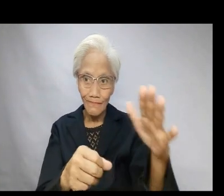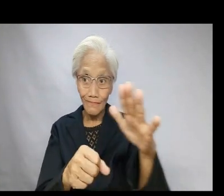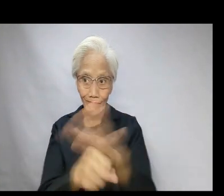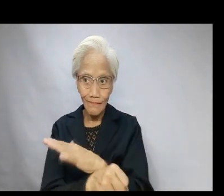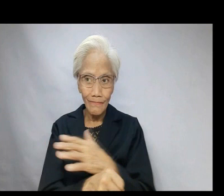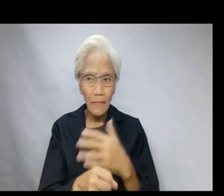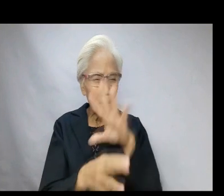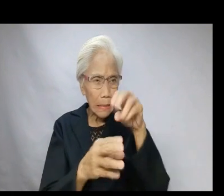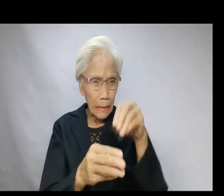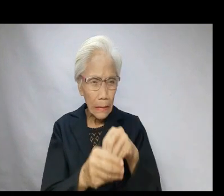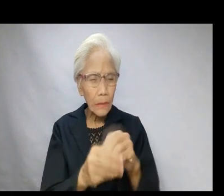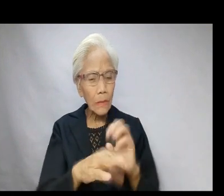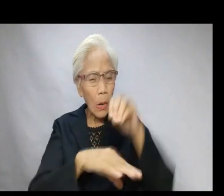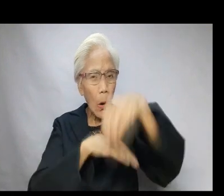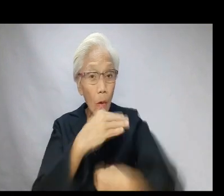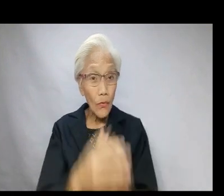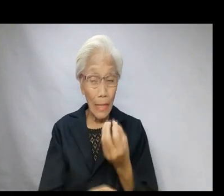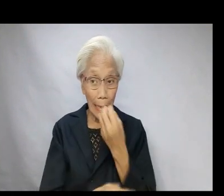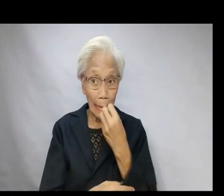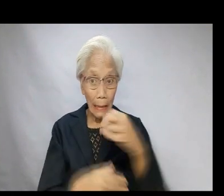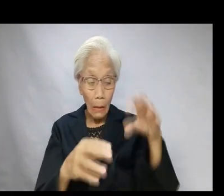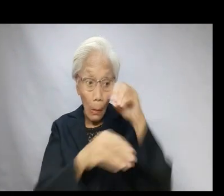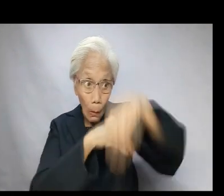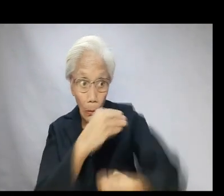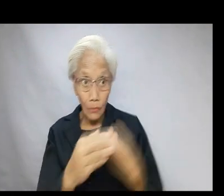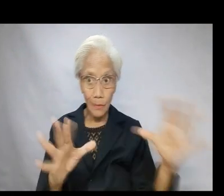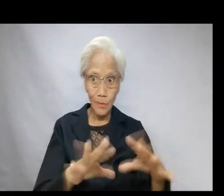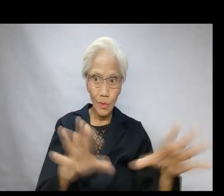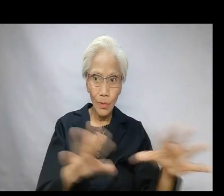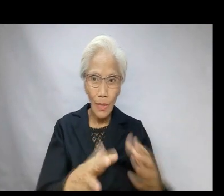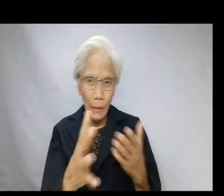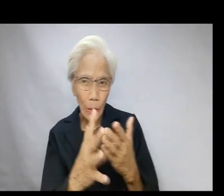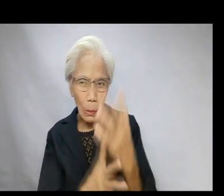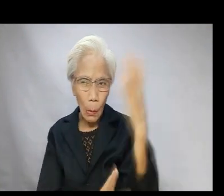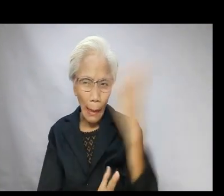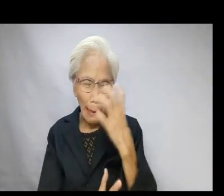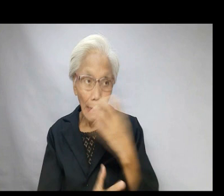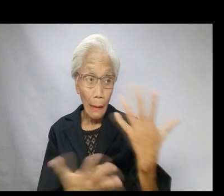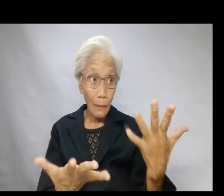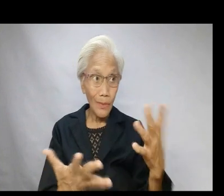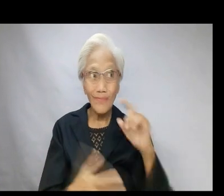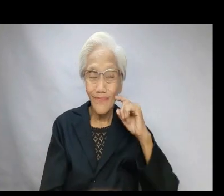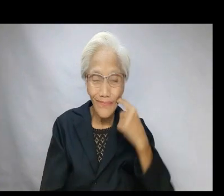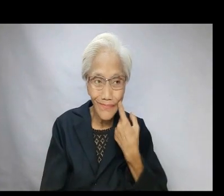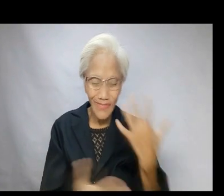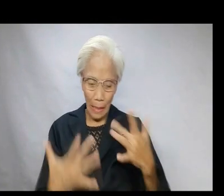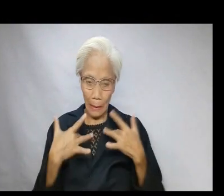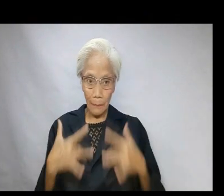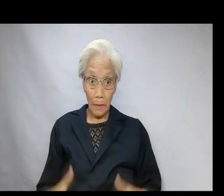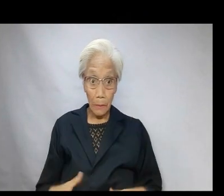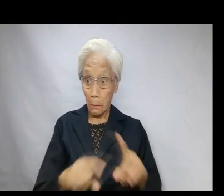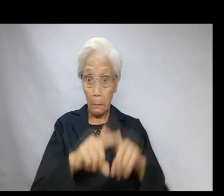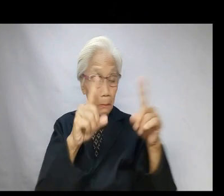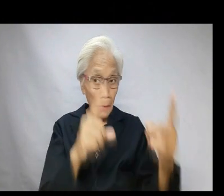deadly ways of filling this up include overeating, promiscuous behavior, overworking, or through anger, jealousy